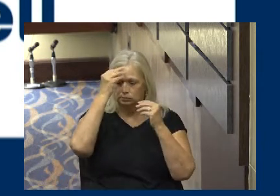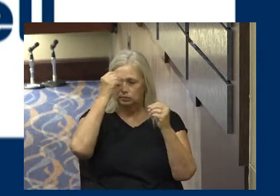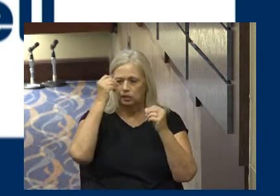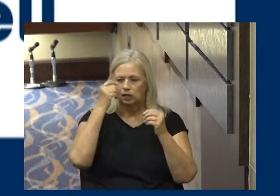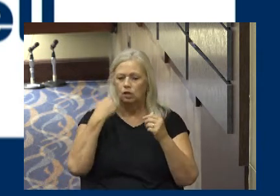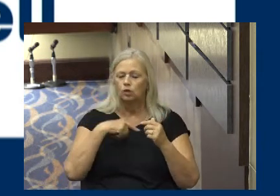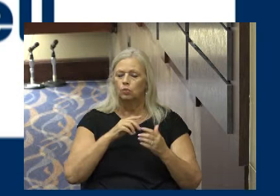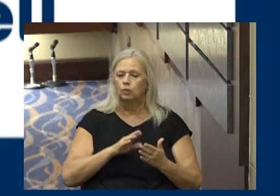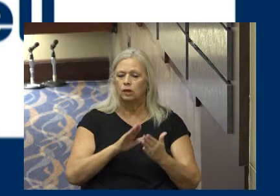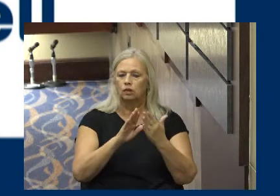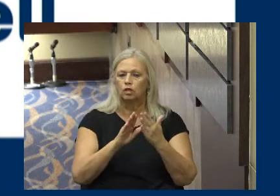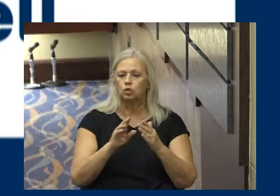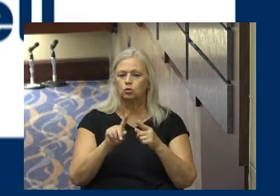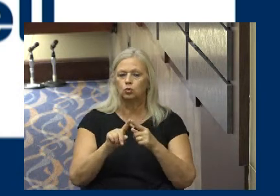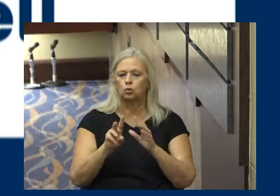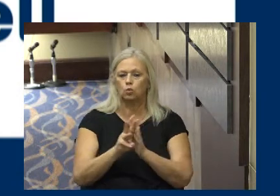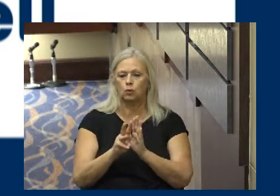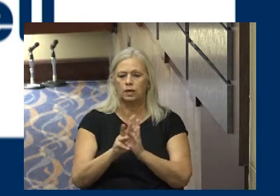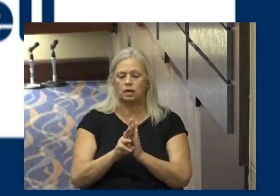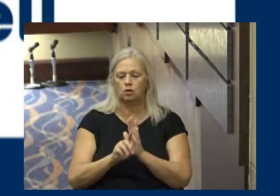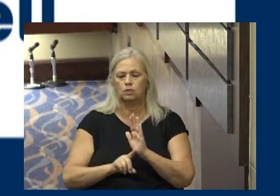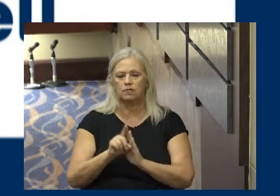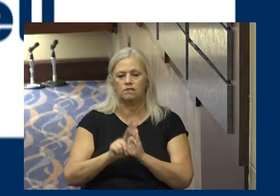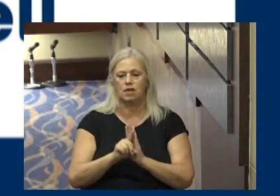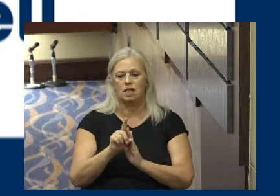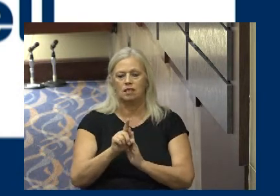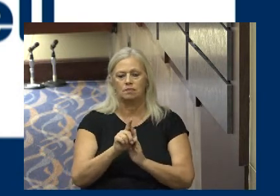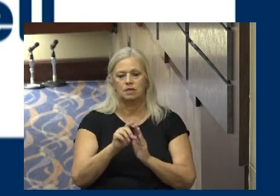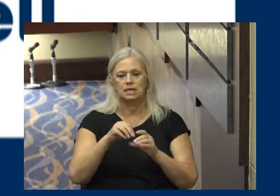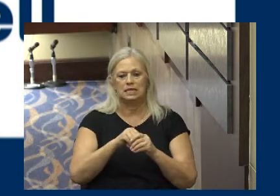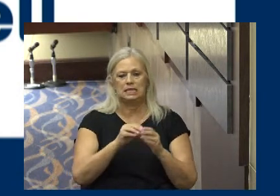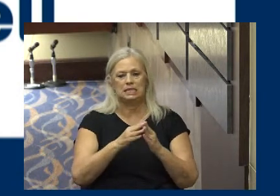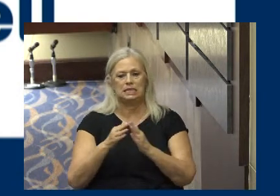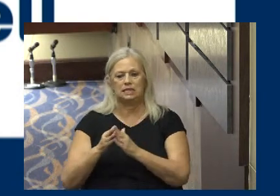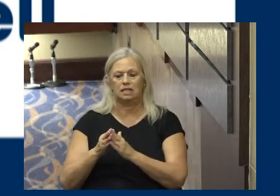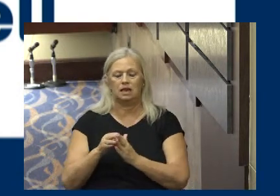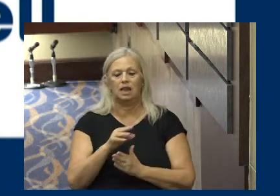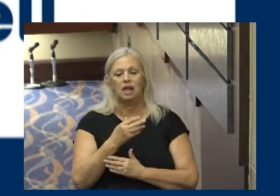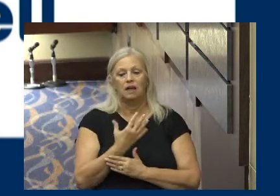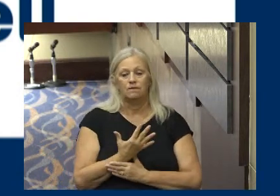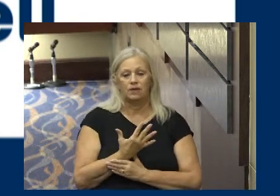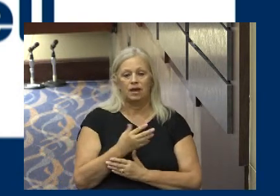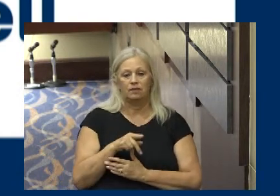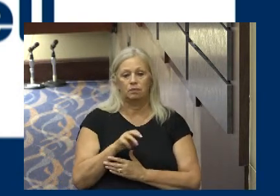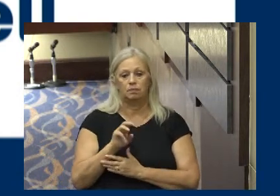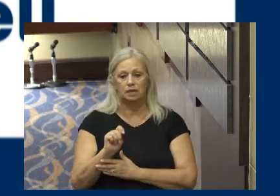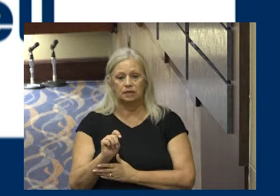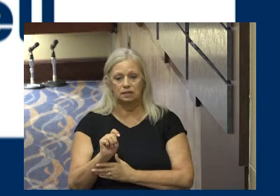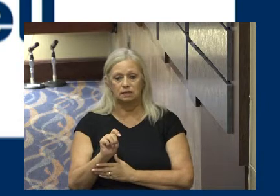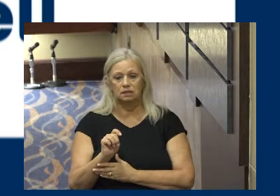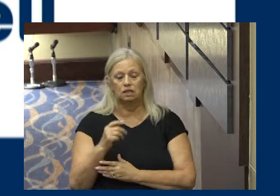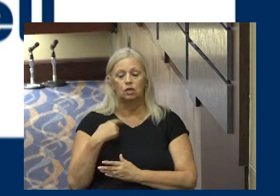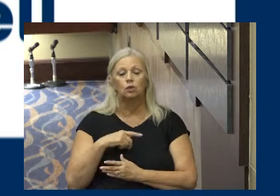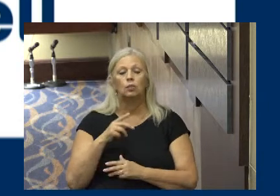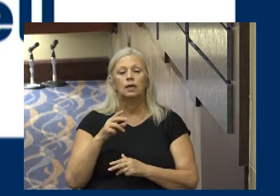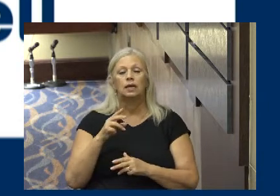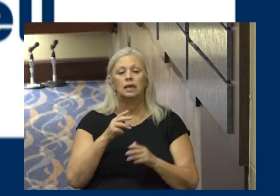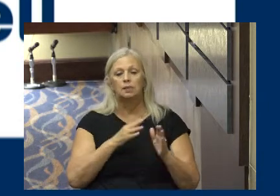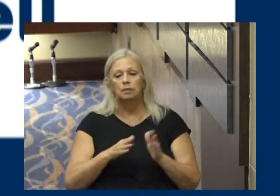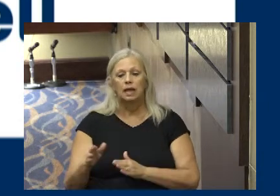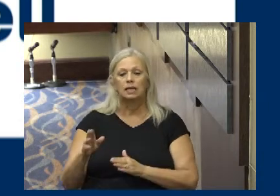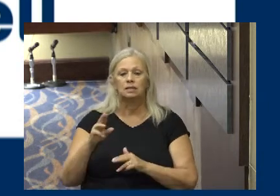Development Group with the city, and this is a fiveplex we plan to build at North 19th and